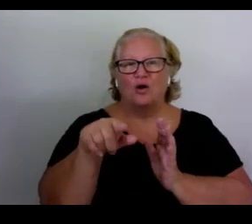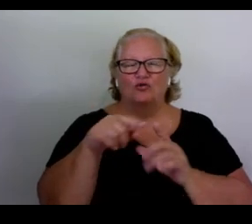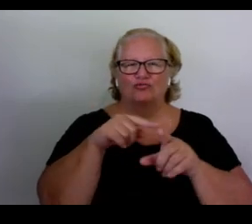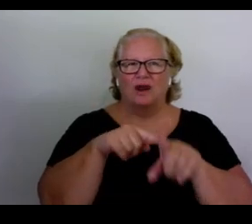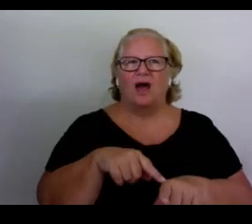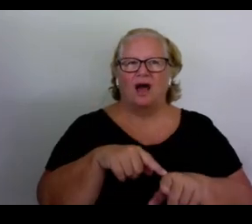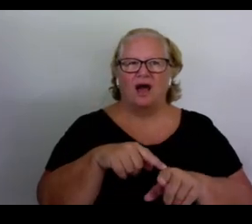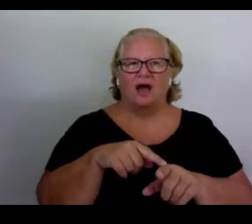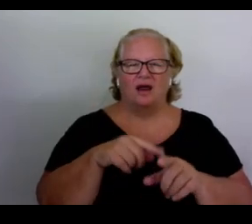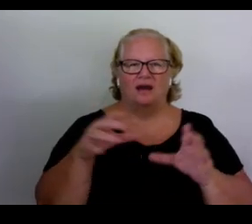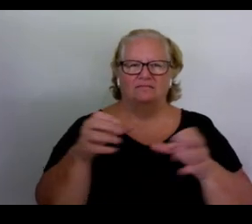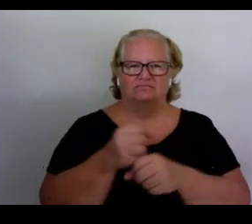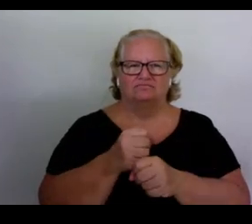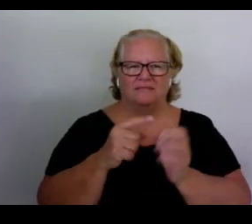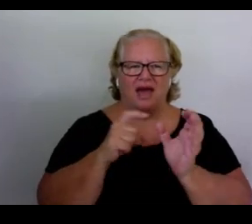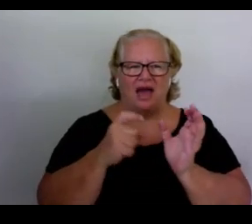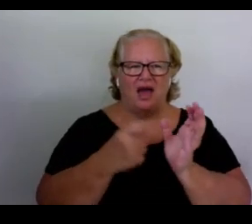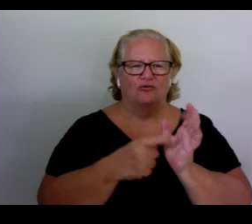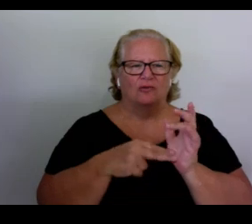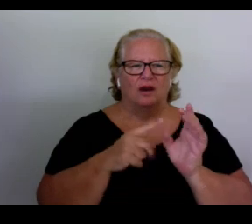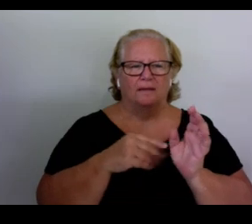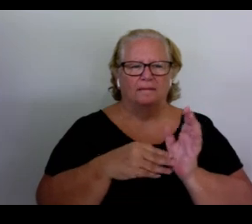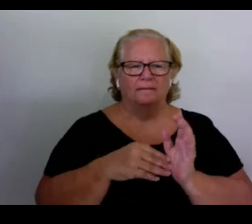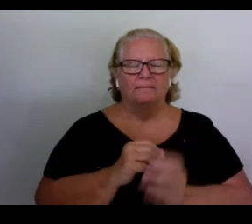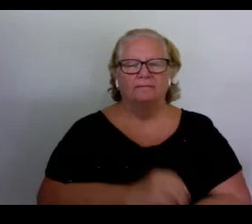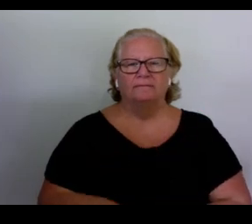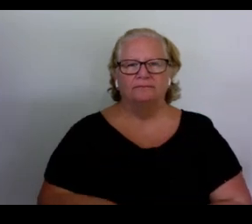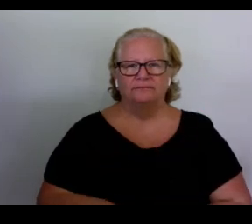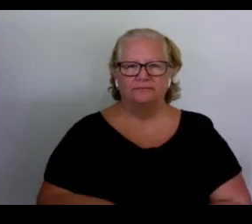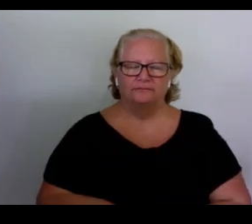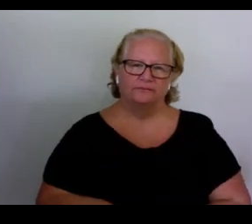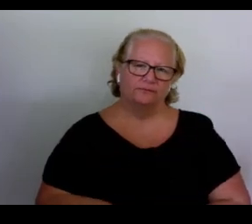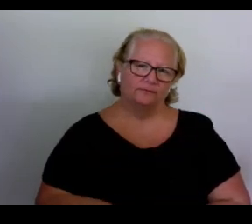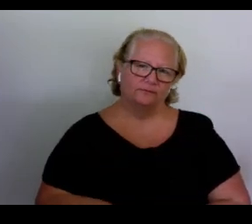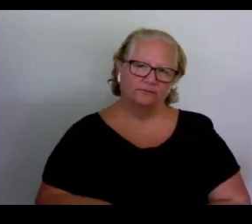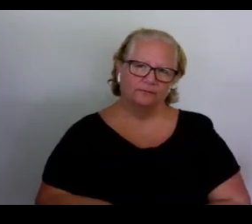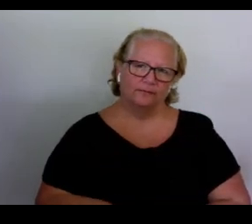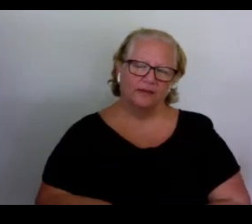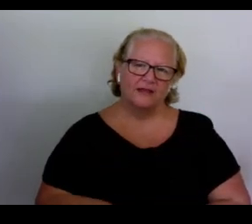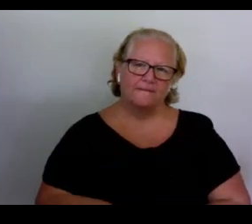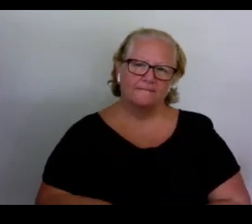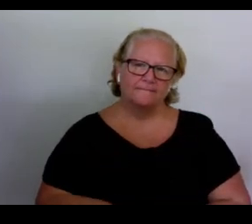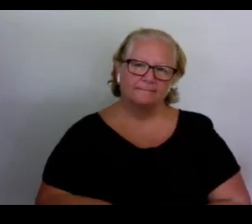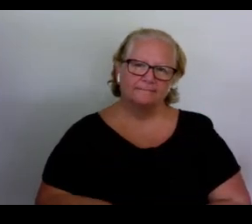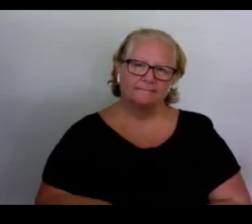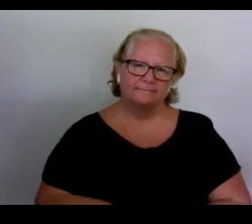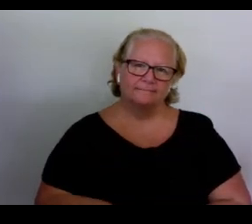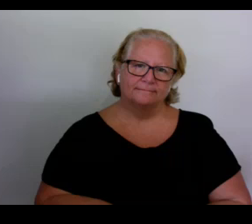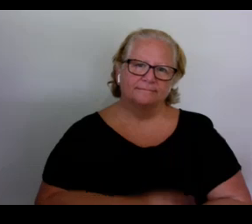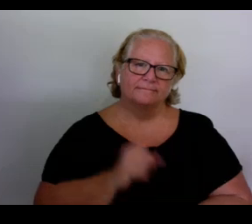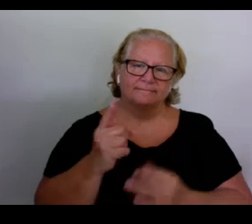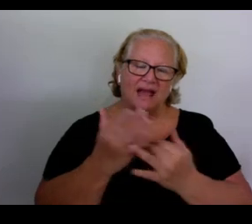what they mean. We did have another quick comment. It said, could access to electricity be considered a human